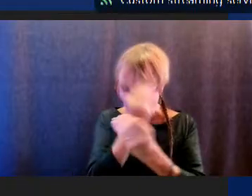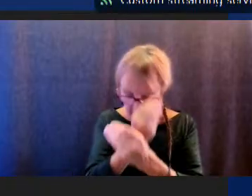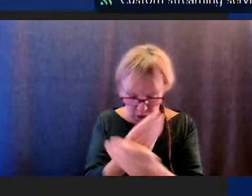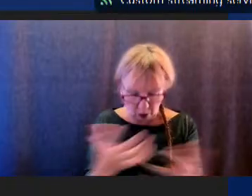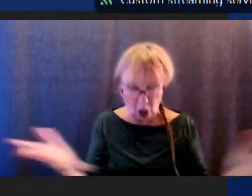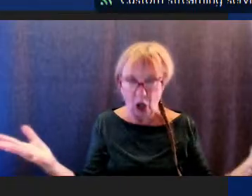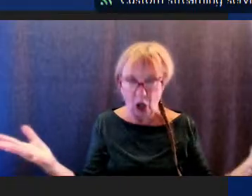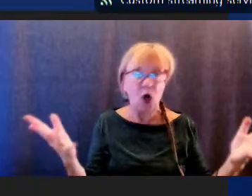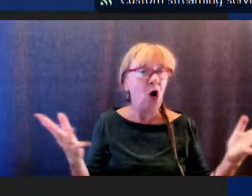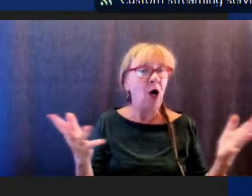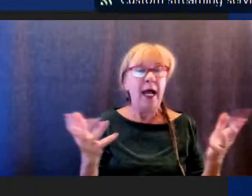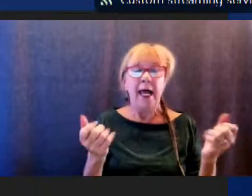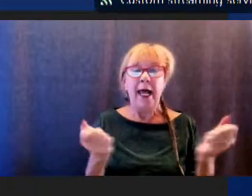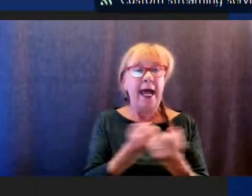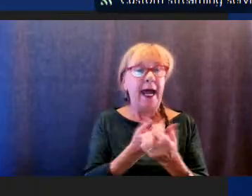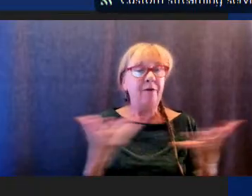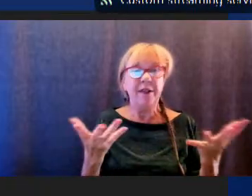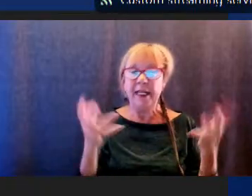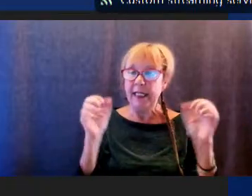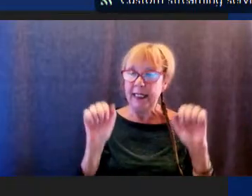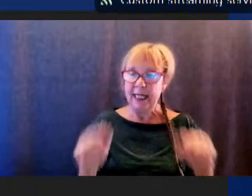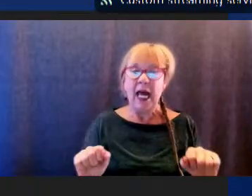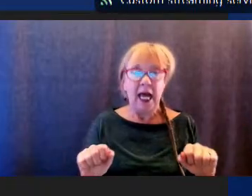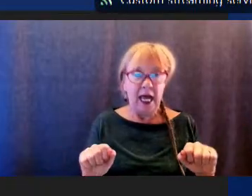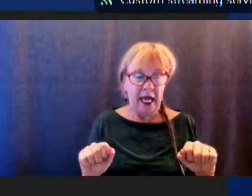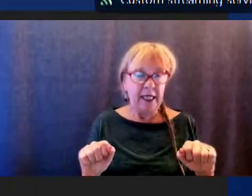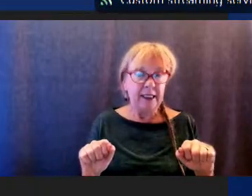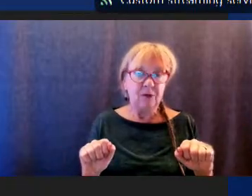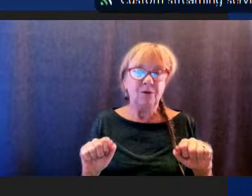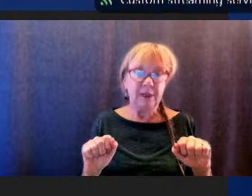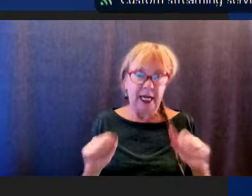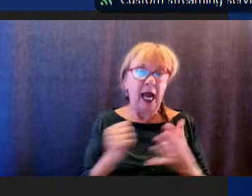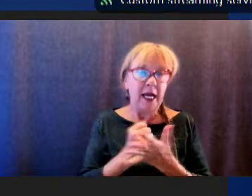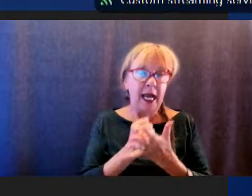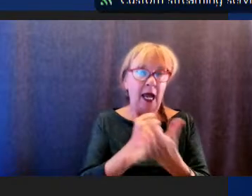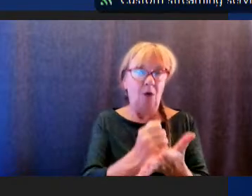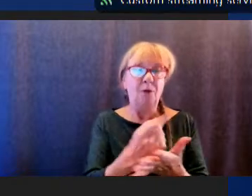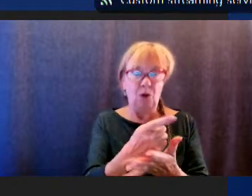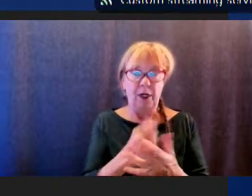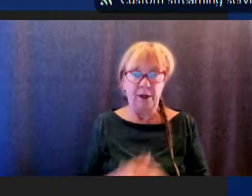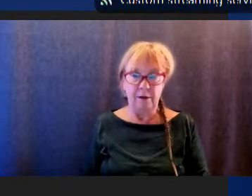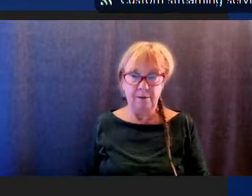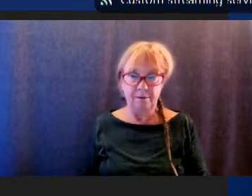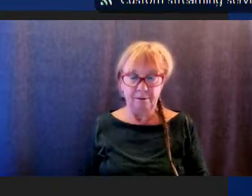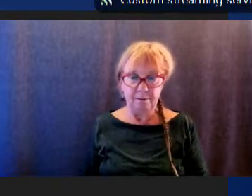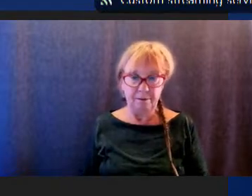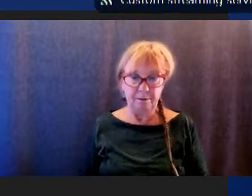advocating for every possible resource for Altadena. Thank you.